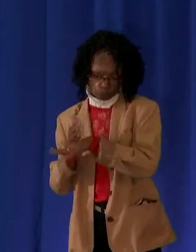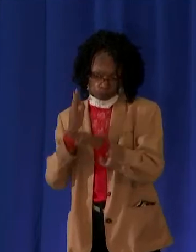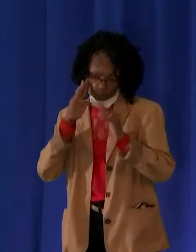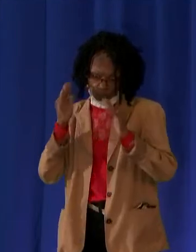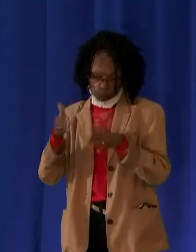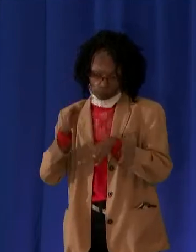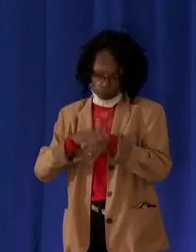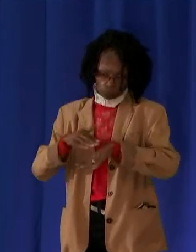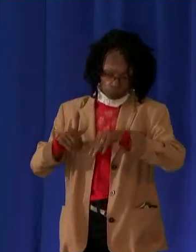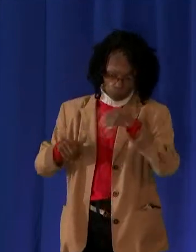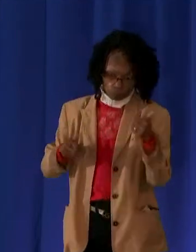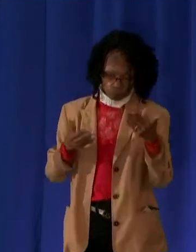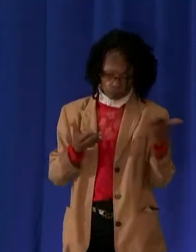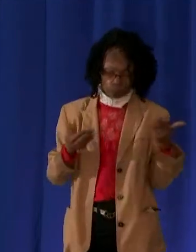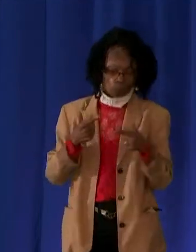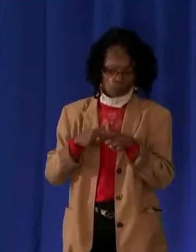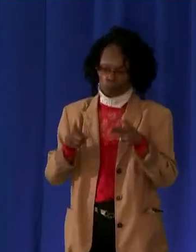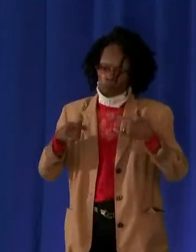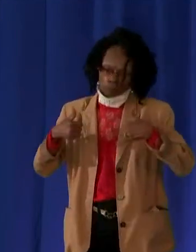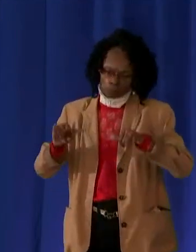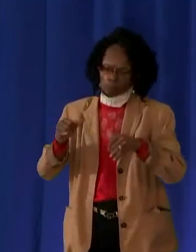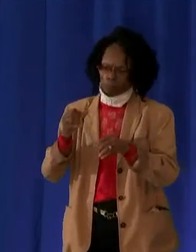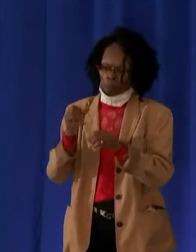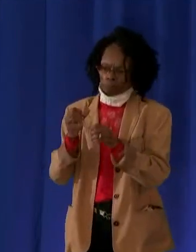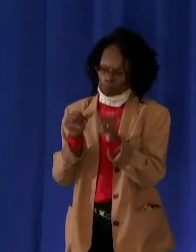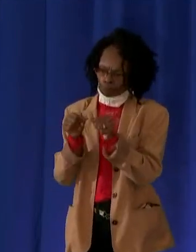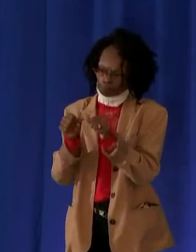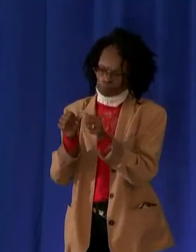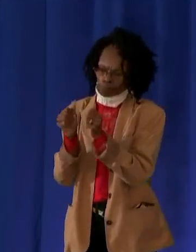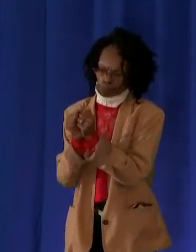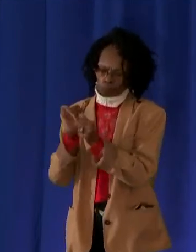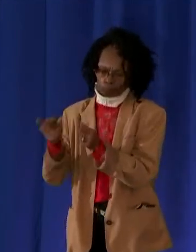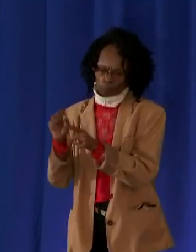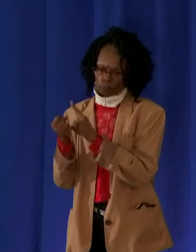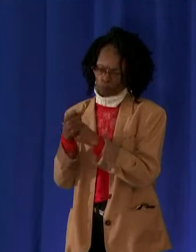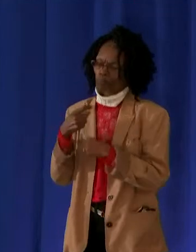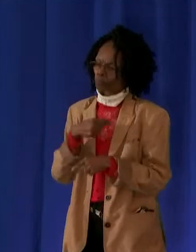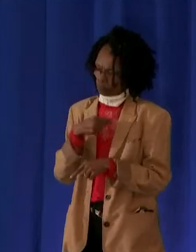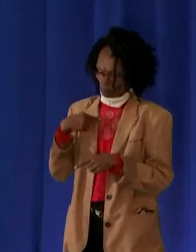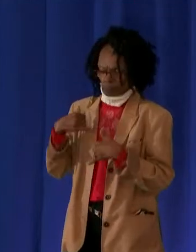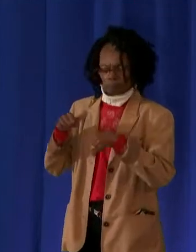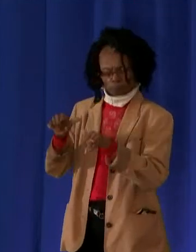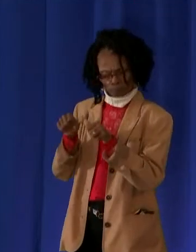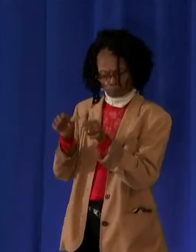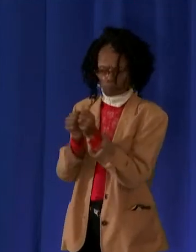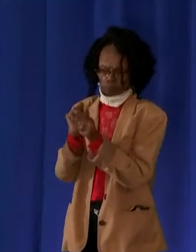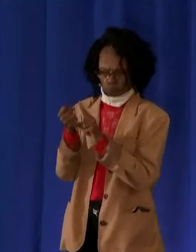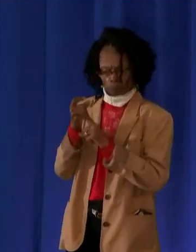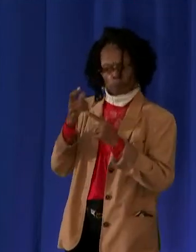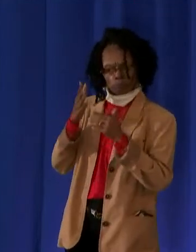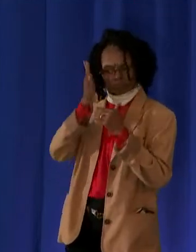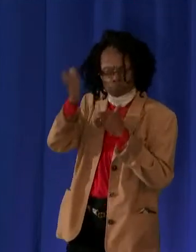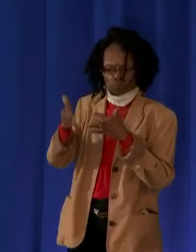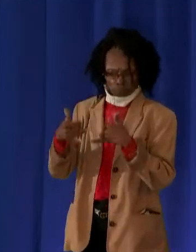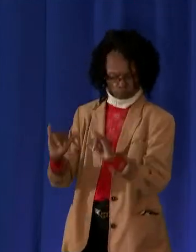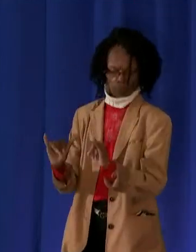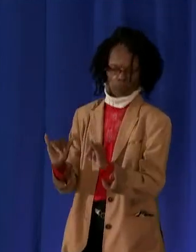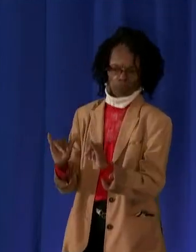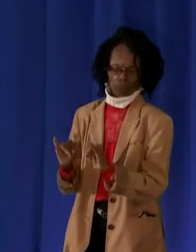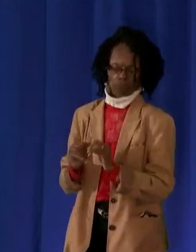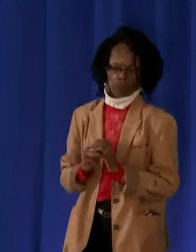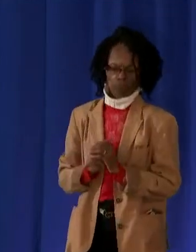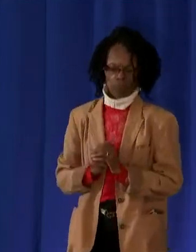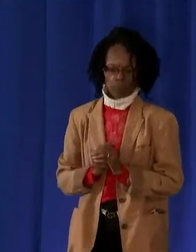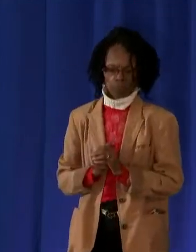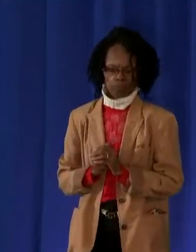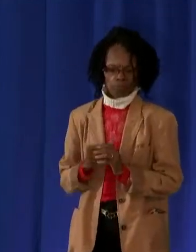and focus on other things, or will we still be getting these situational updates? You'll get them as we need them, in which we've